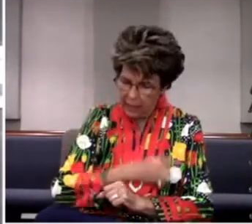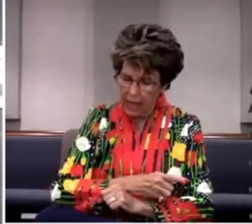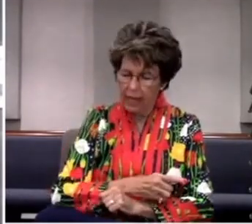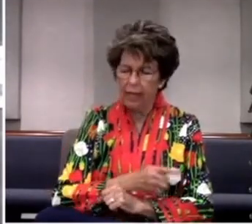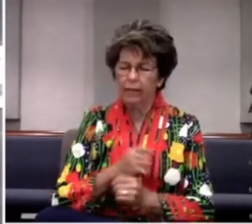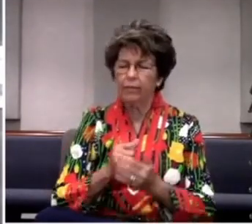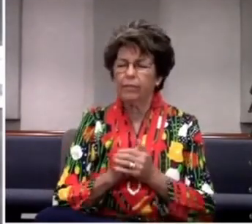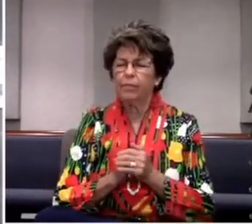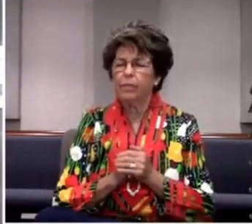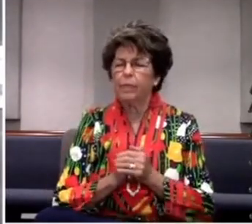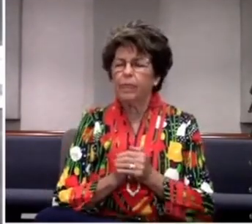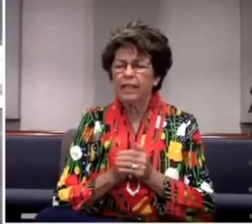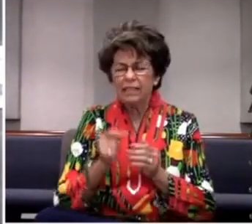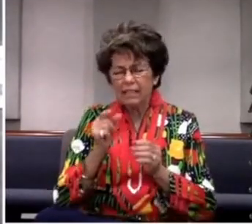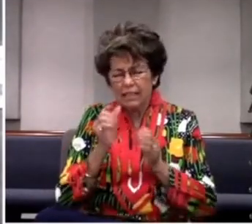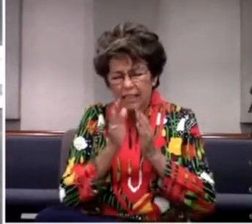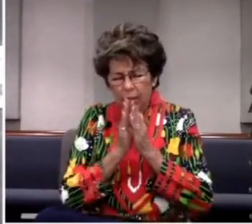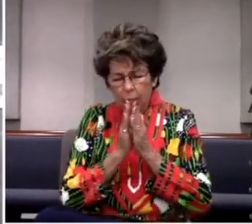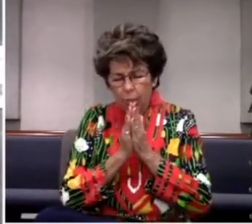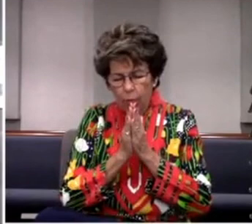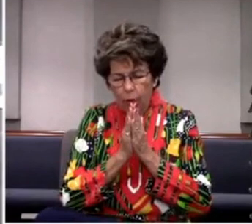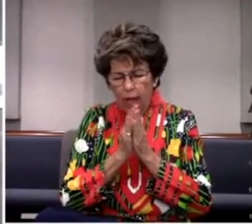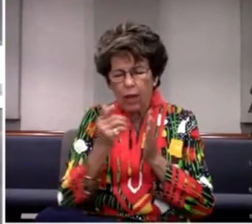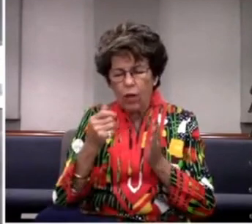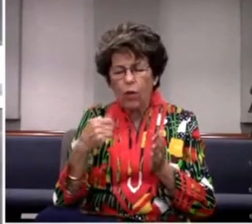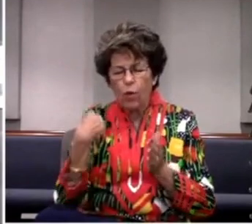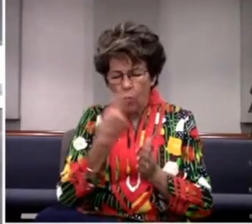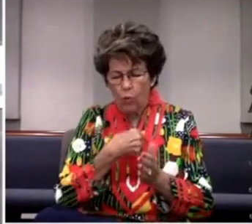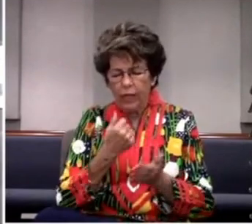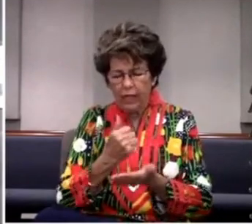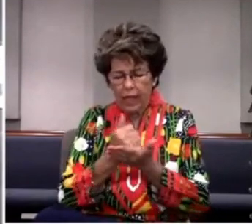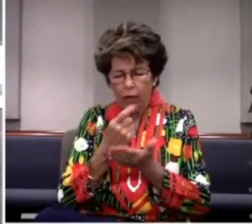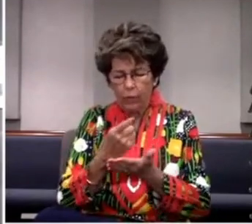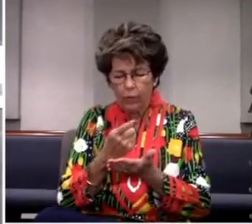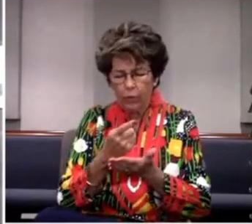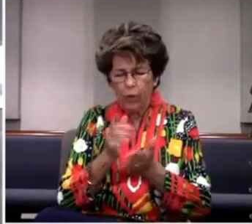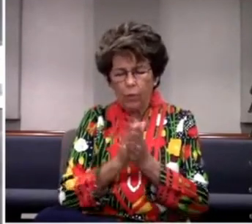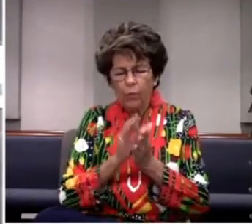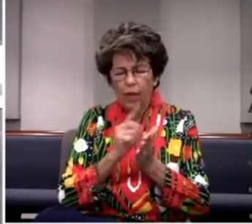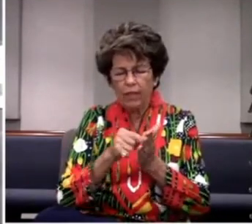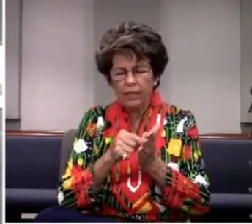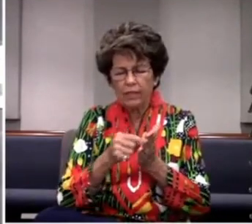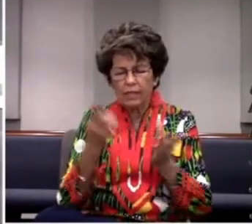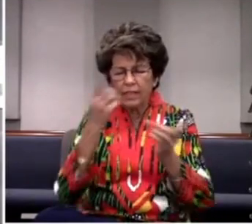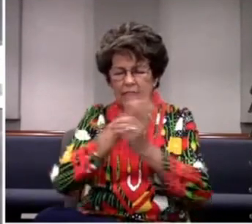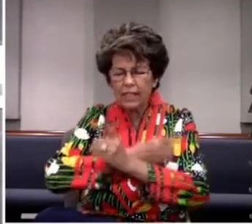by a simple little prayer. I could help you. You would say something like this. Dear God,